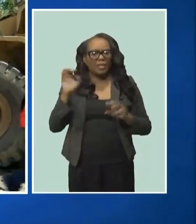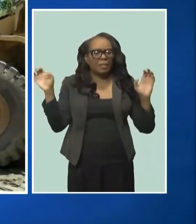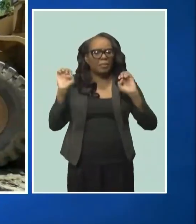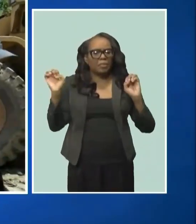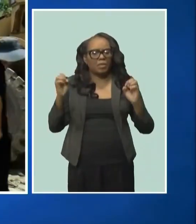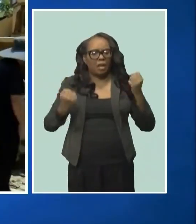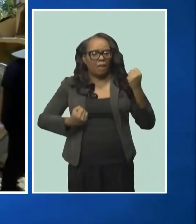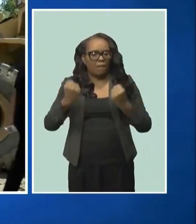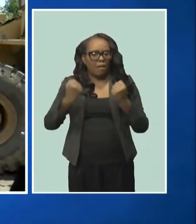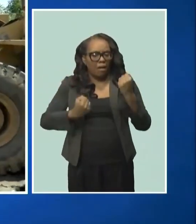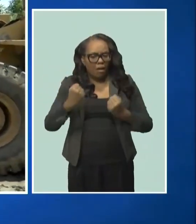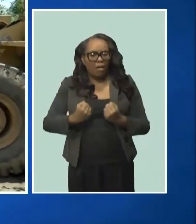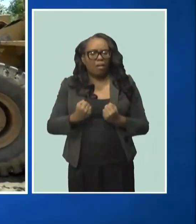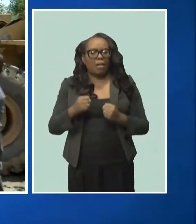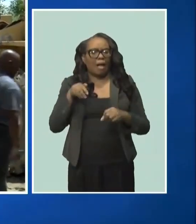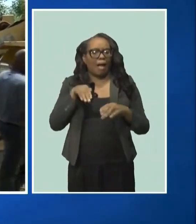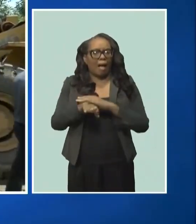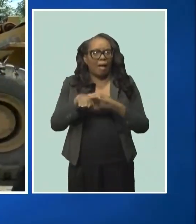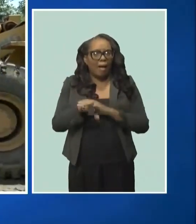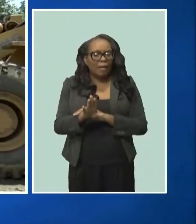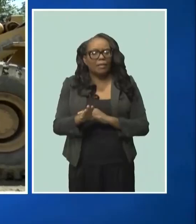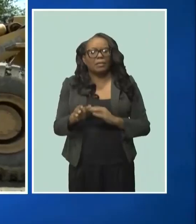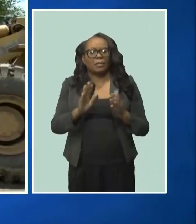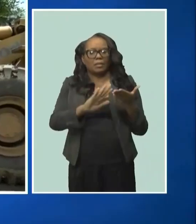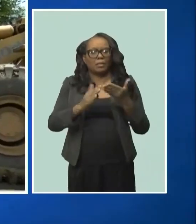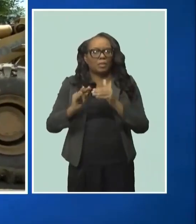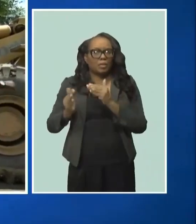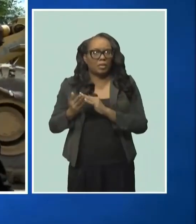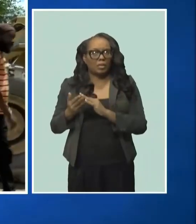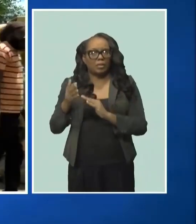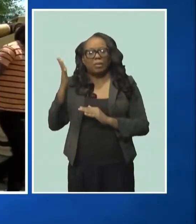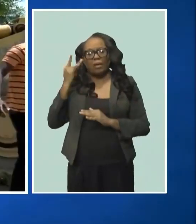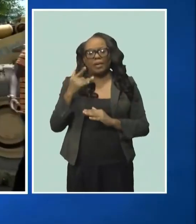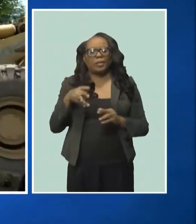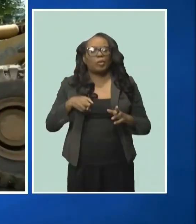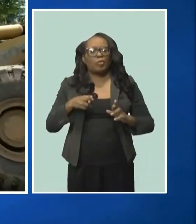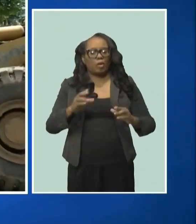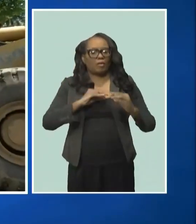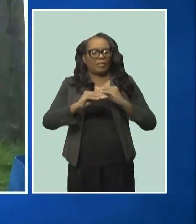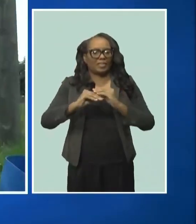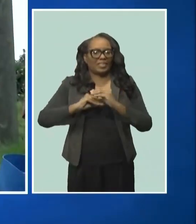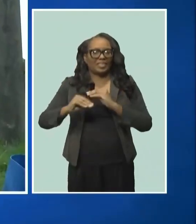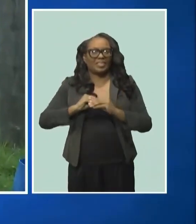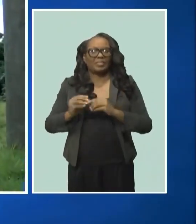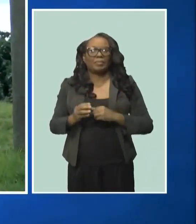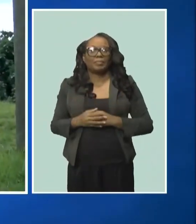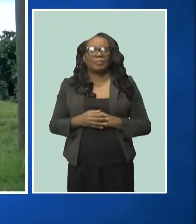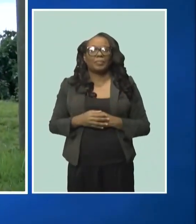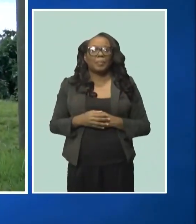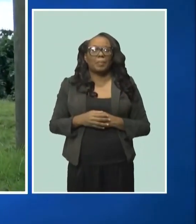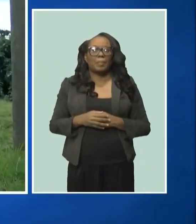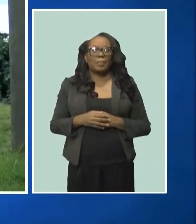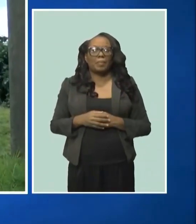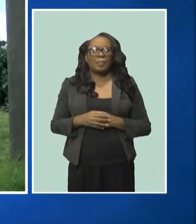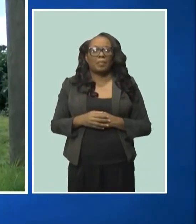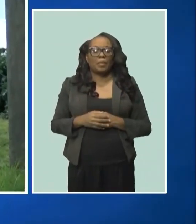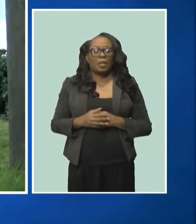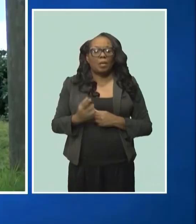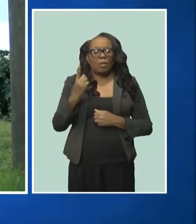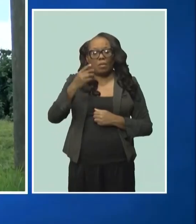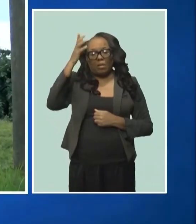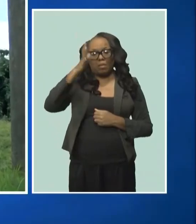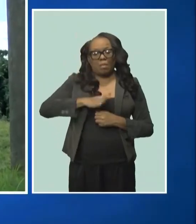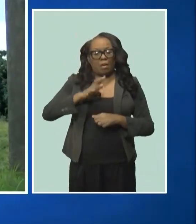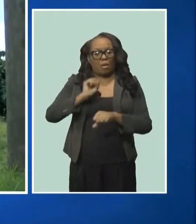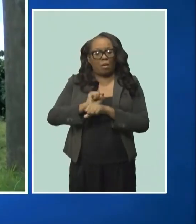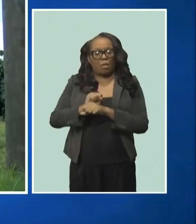emergency vehicles would have access to their communities because of the road works. Simon Aline, Program Officer of the DEM,